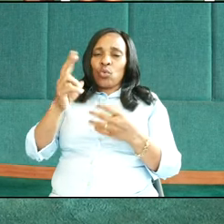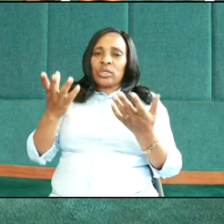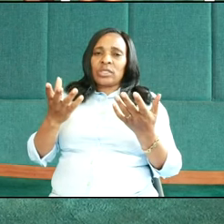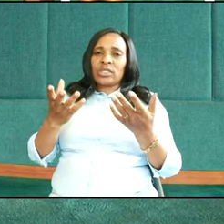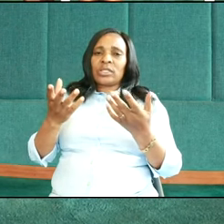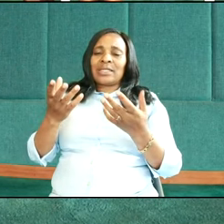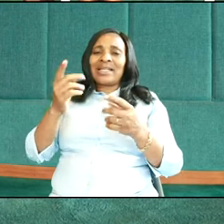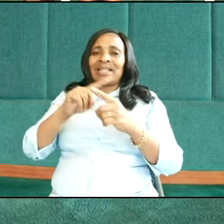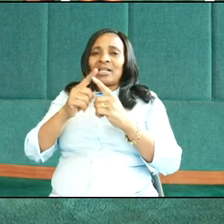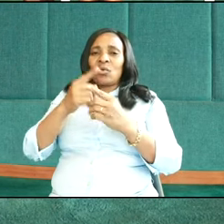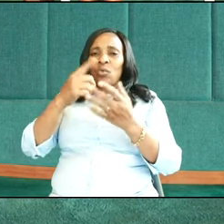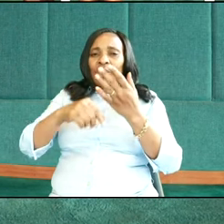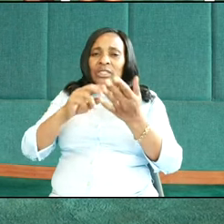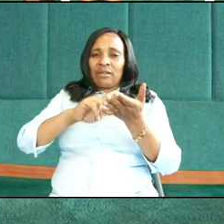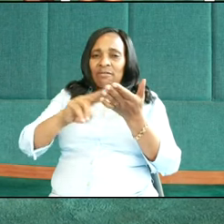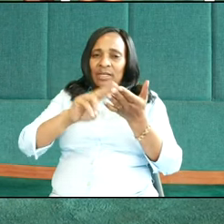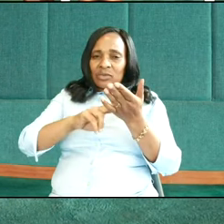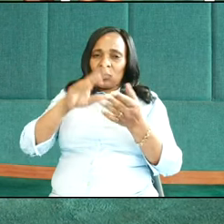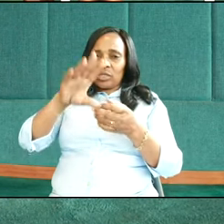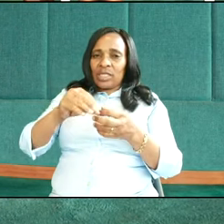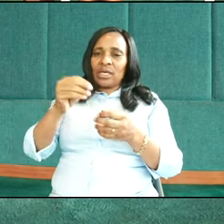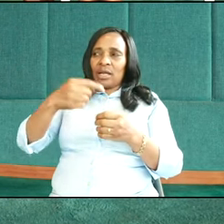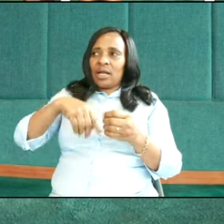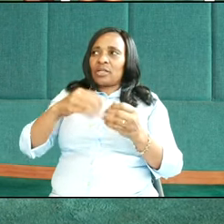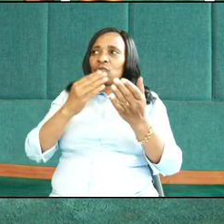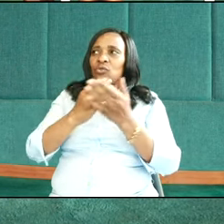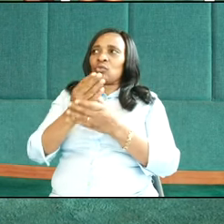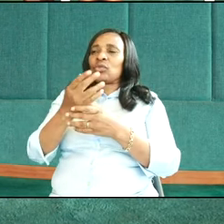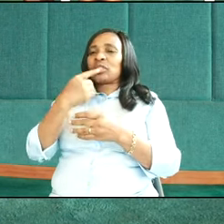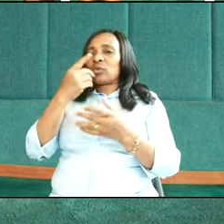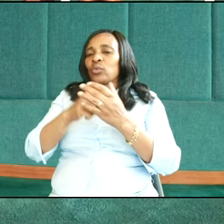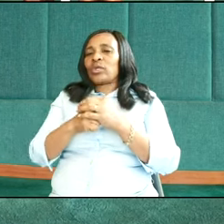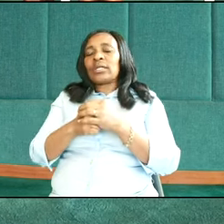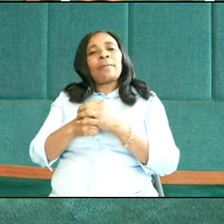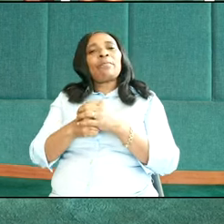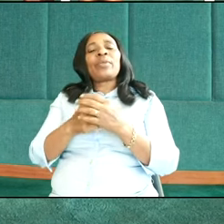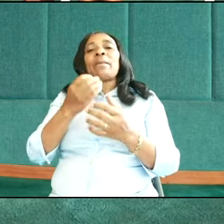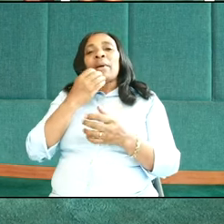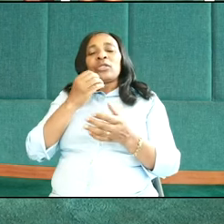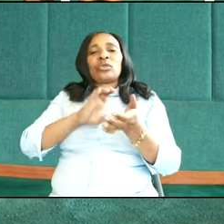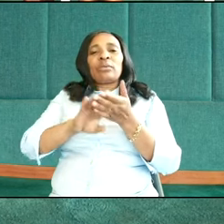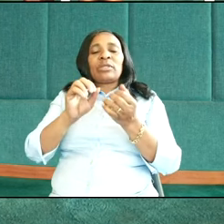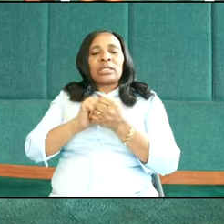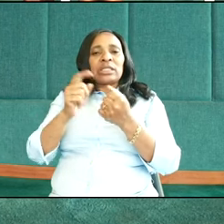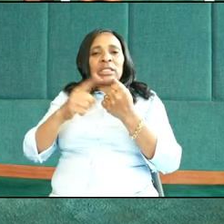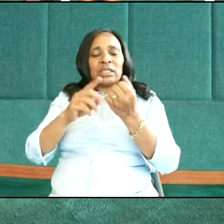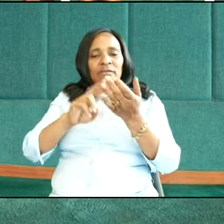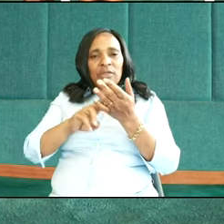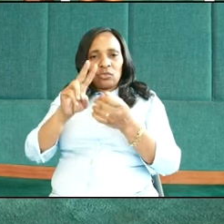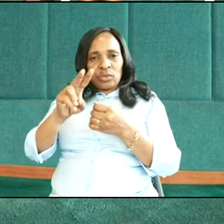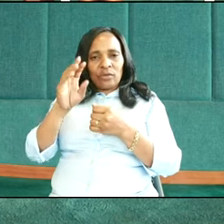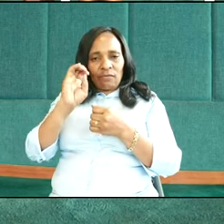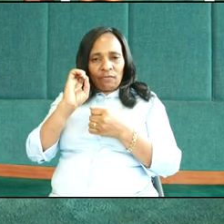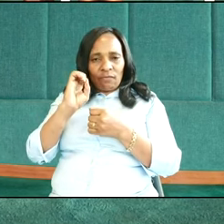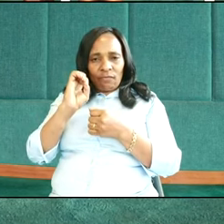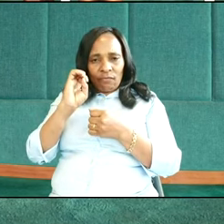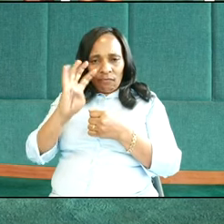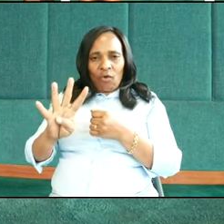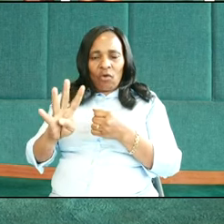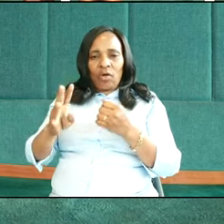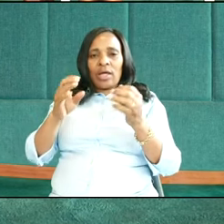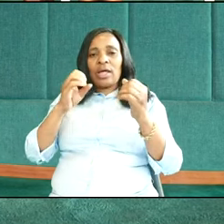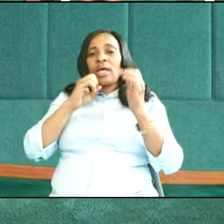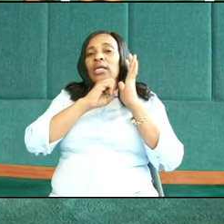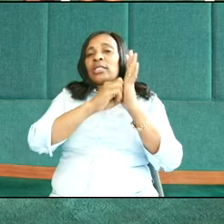Biyaki had just taken us through. You know, Jesus says in Matthew chapter 16, verse 24, for example, where he says to his